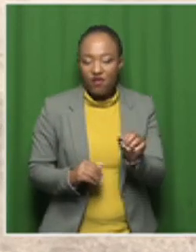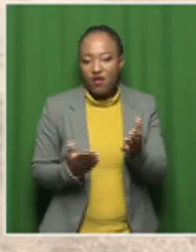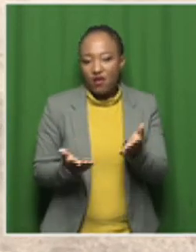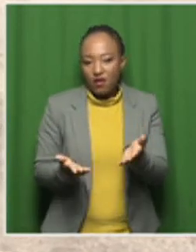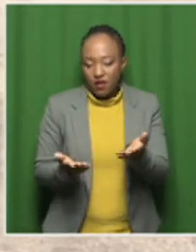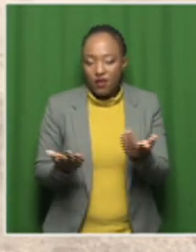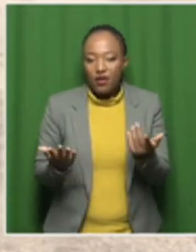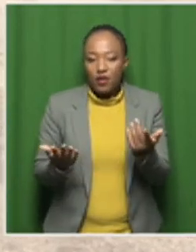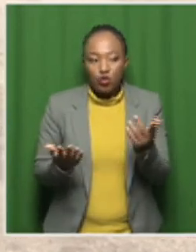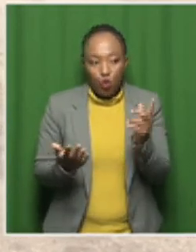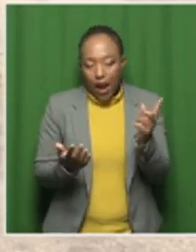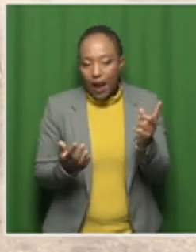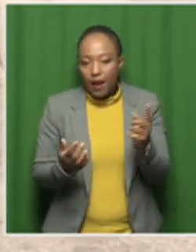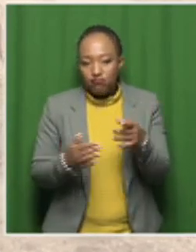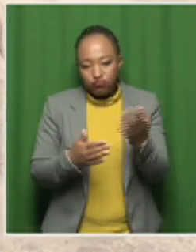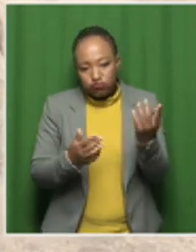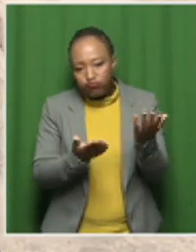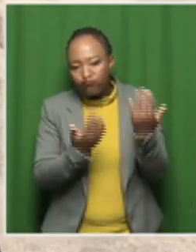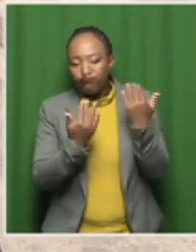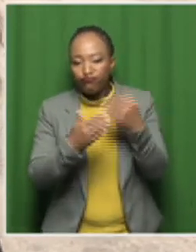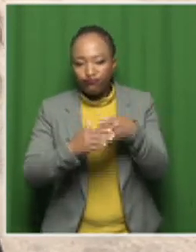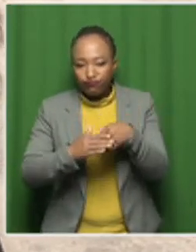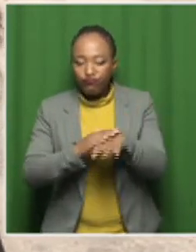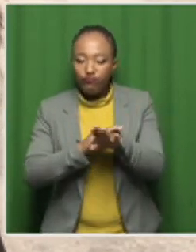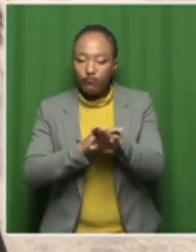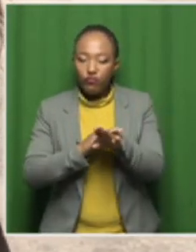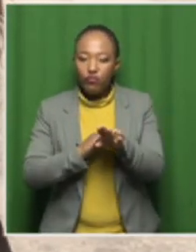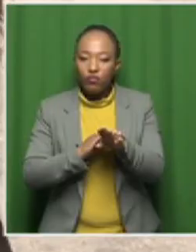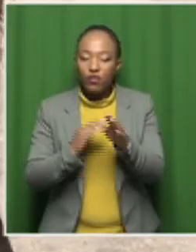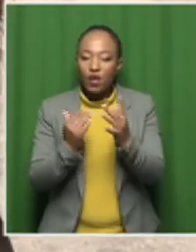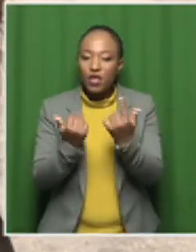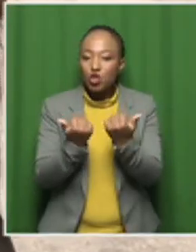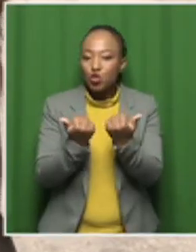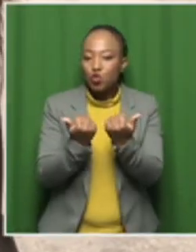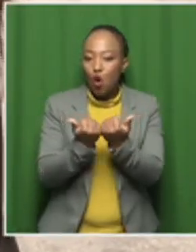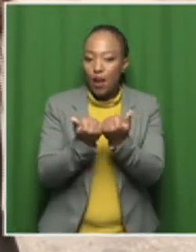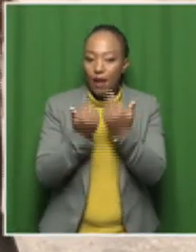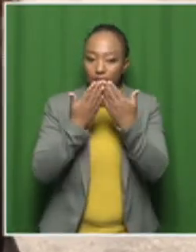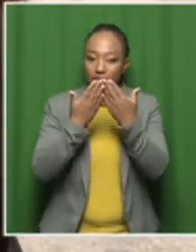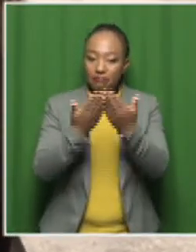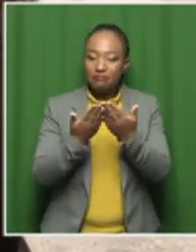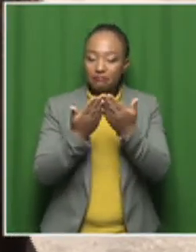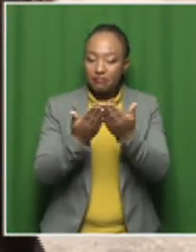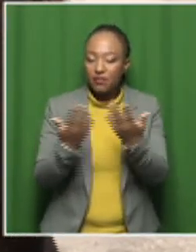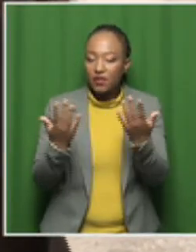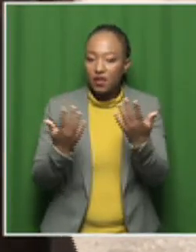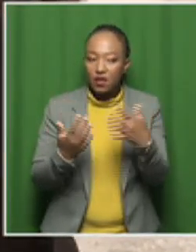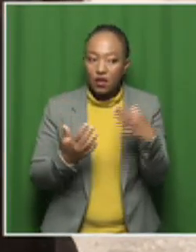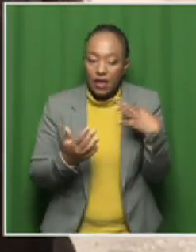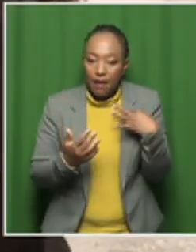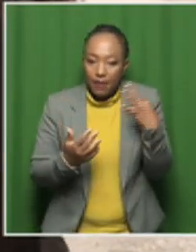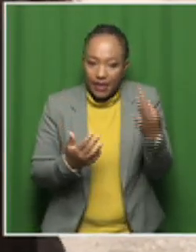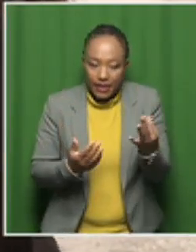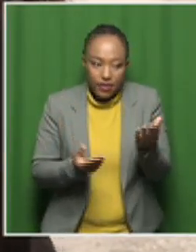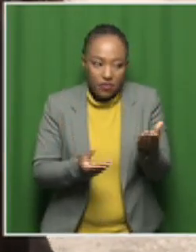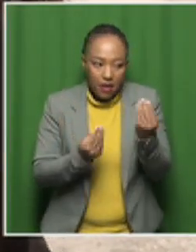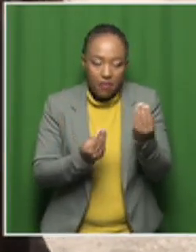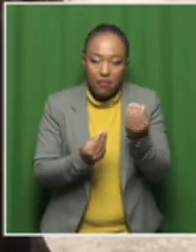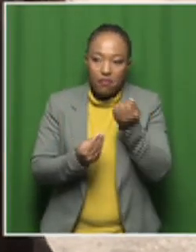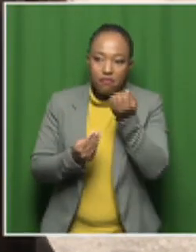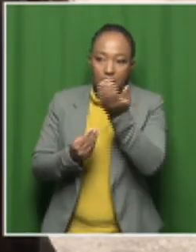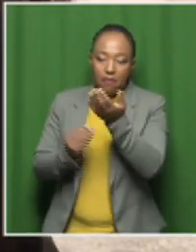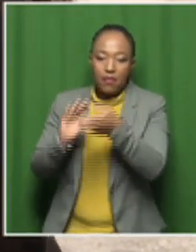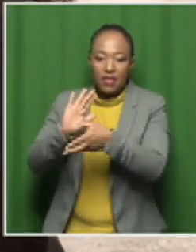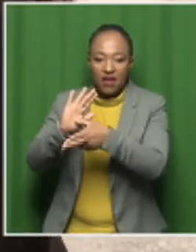through. So these scholarships are reviewed. We receive the applications, we send them to Switzerland, they are reviewed